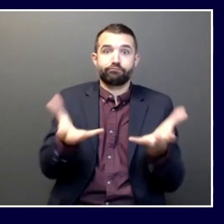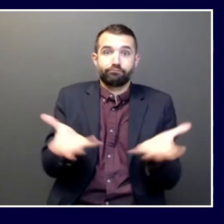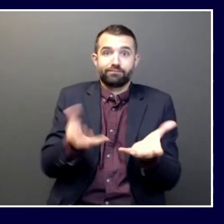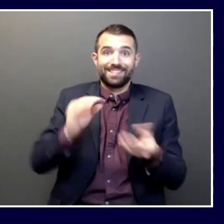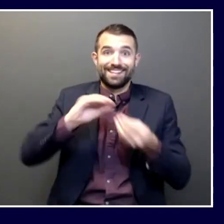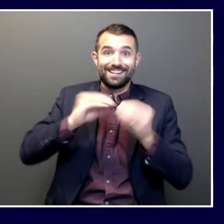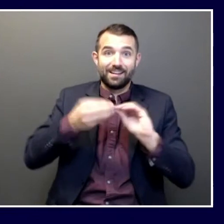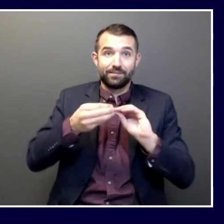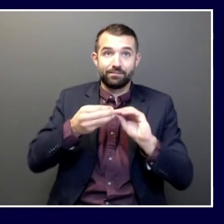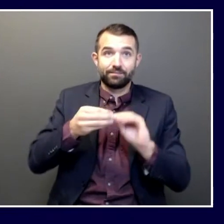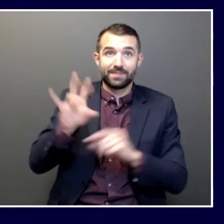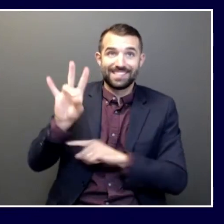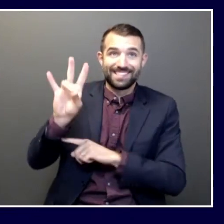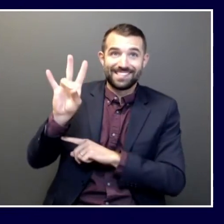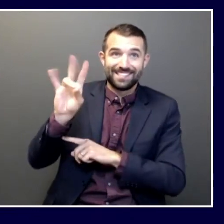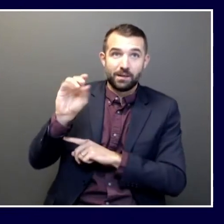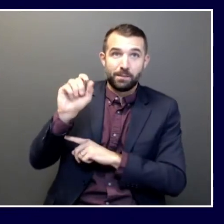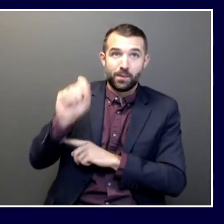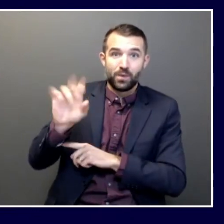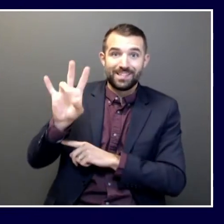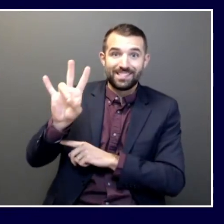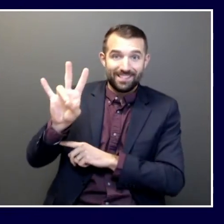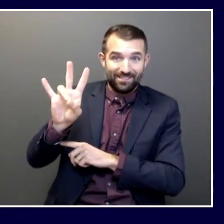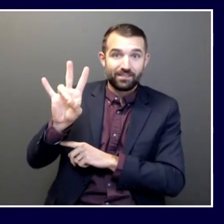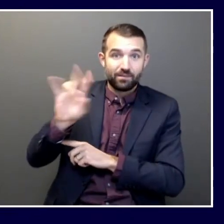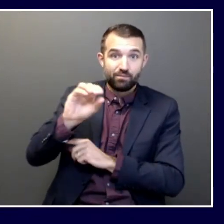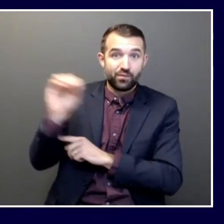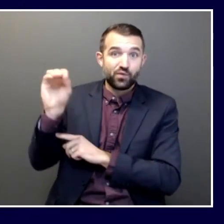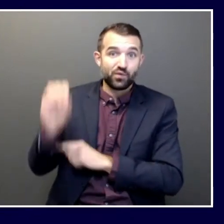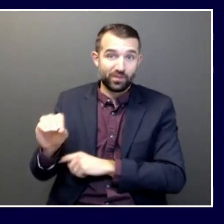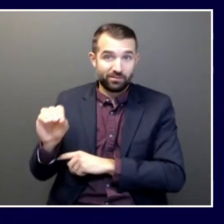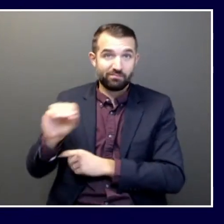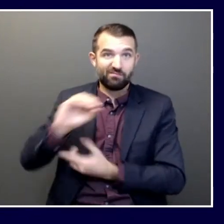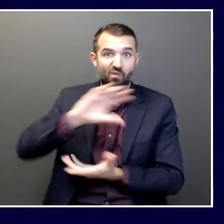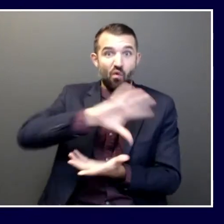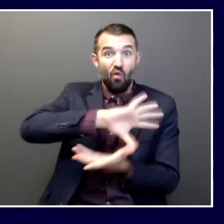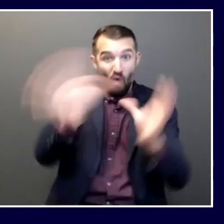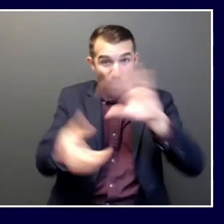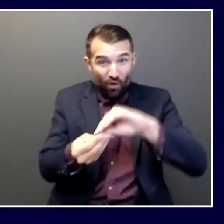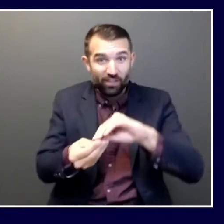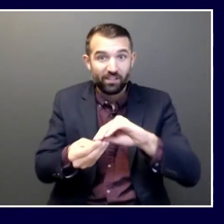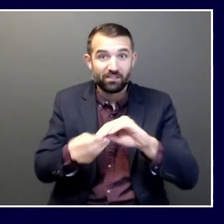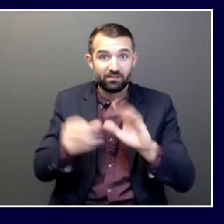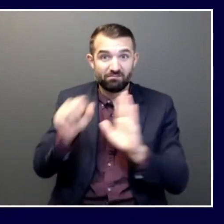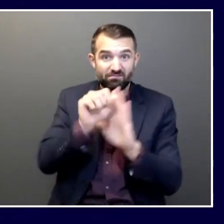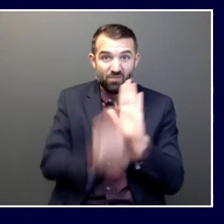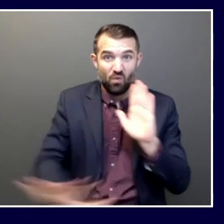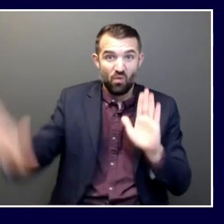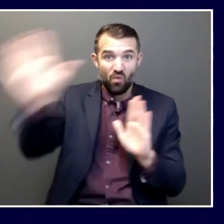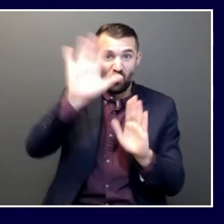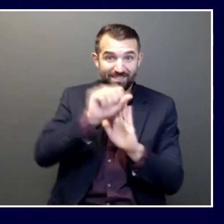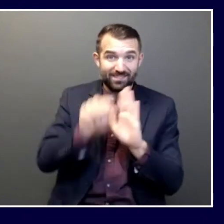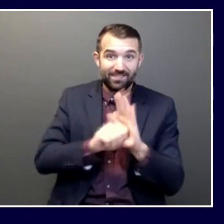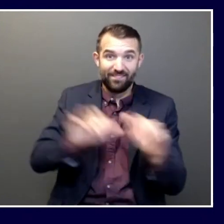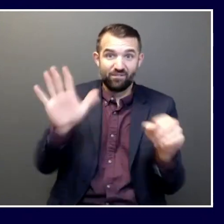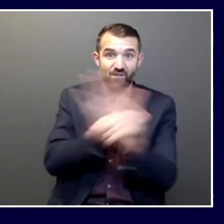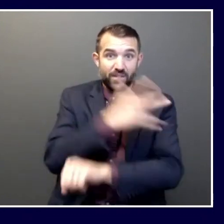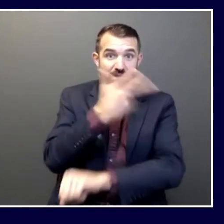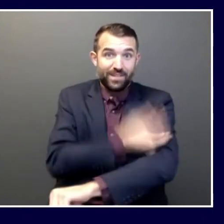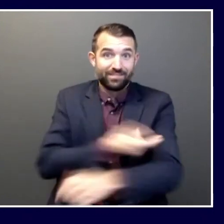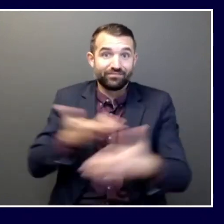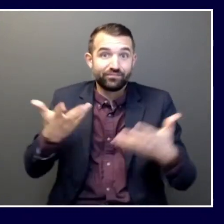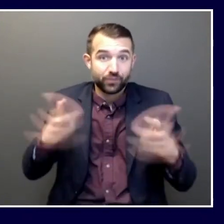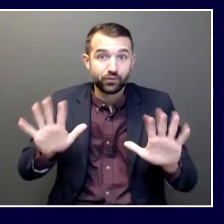70.7% of the entire state of Maine is fully vaccinated against COVID-19, according to the US